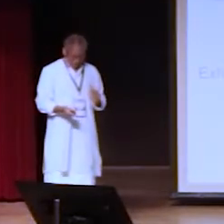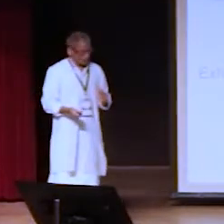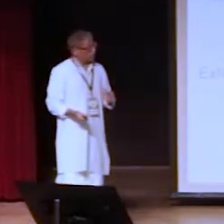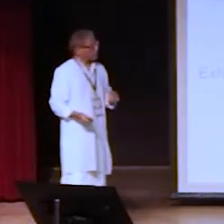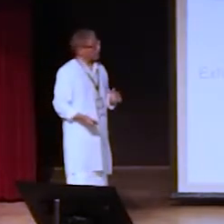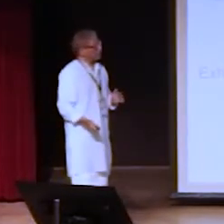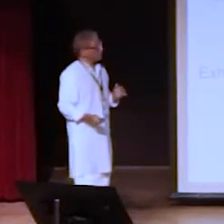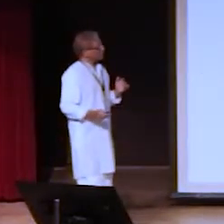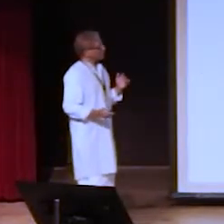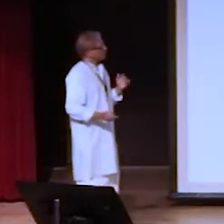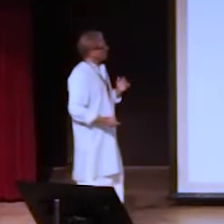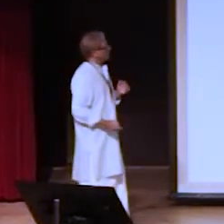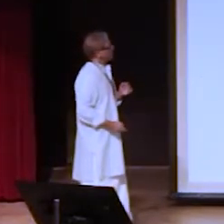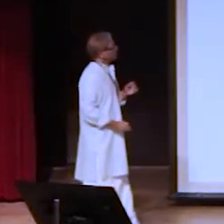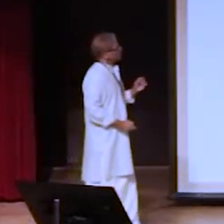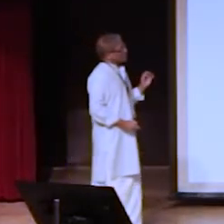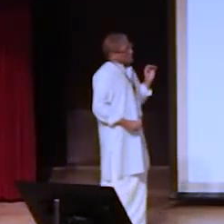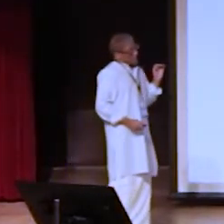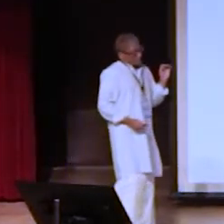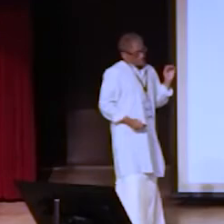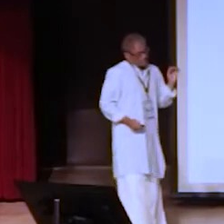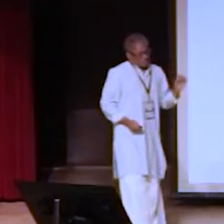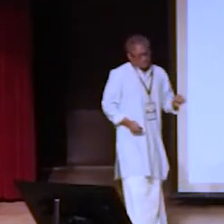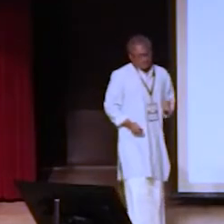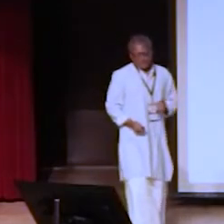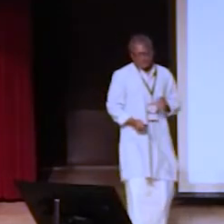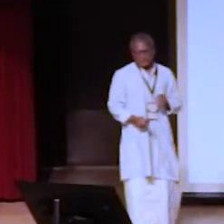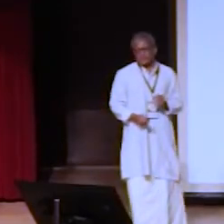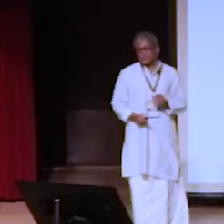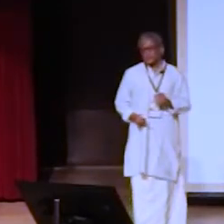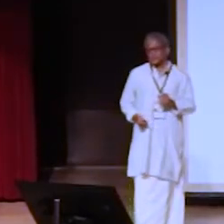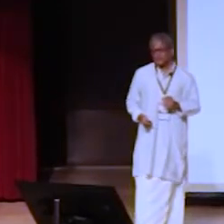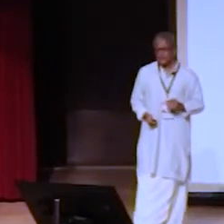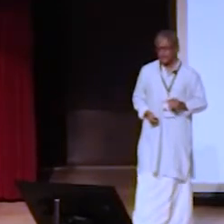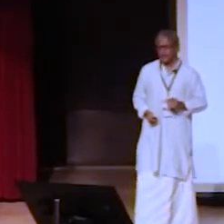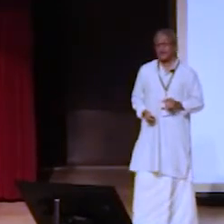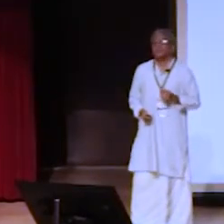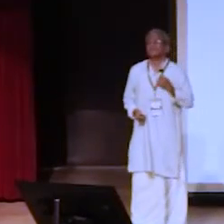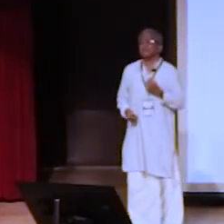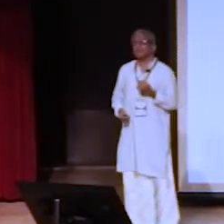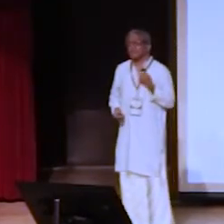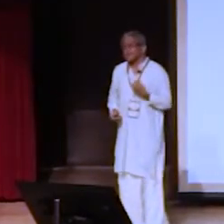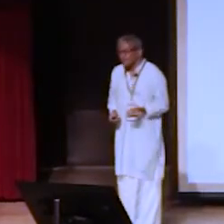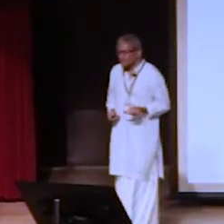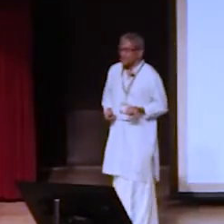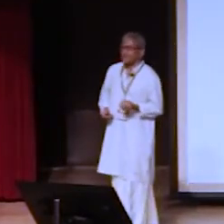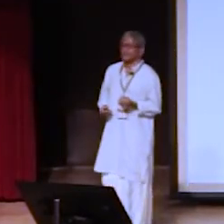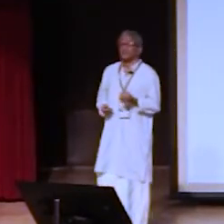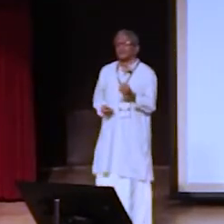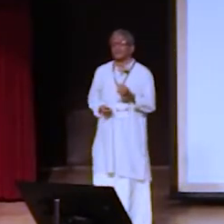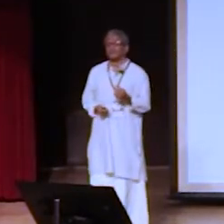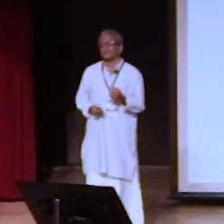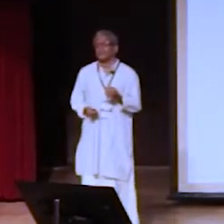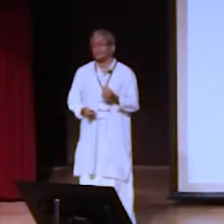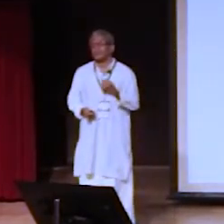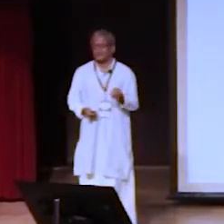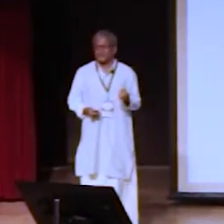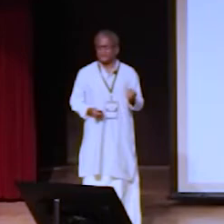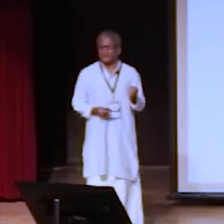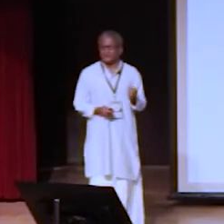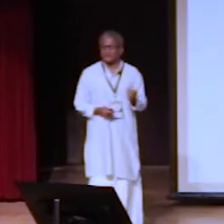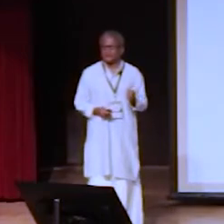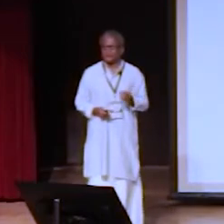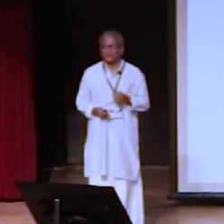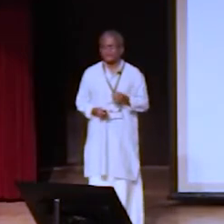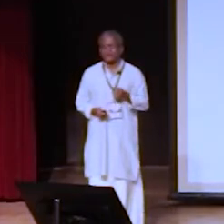And on that note, I'll go to the next slide. This is our partner Vision Empower, set of hugely committed folks who have been